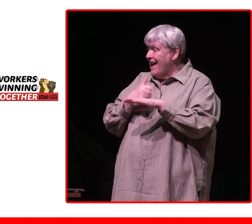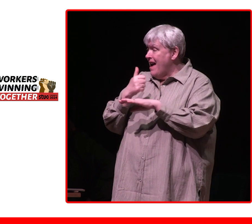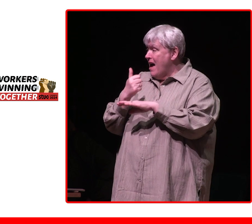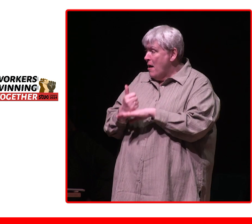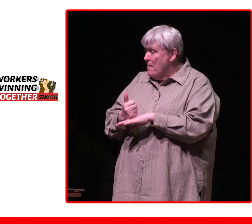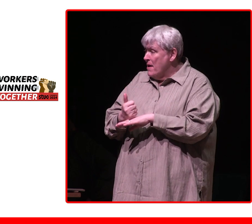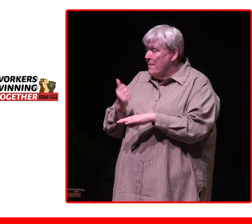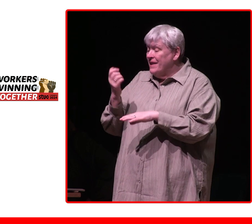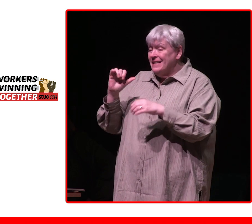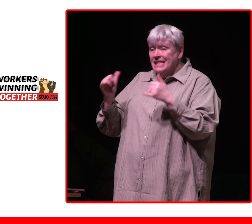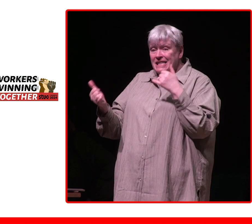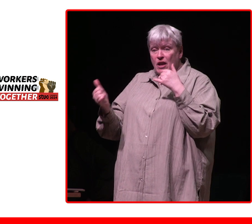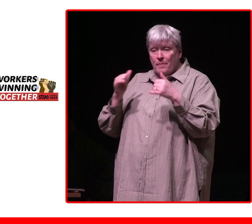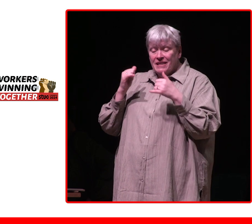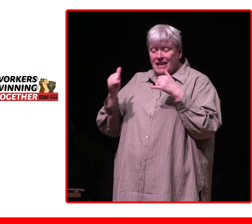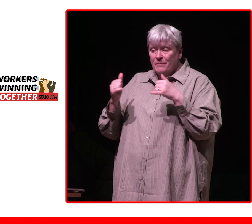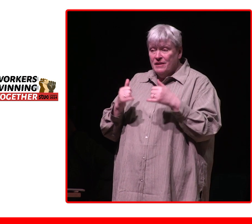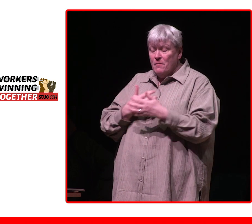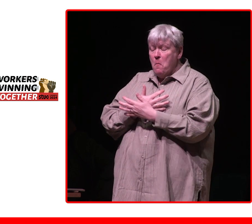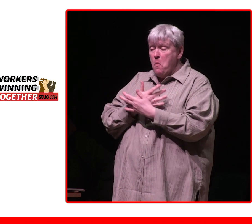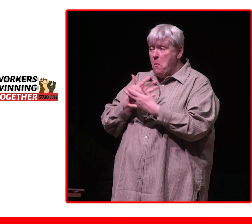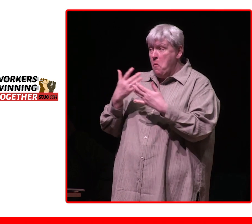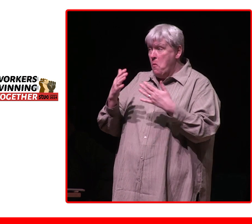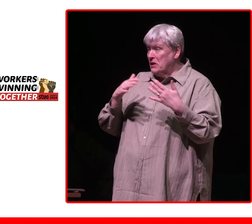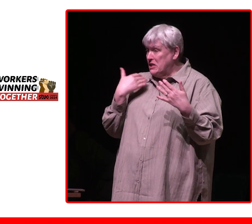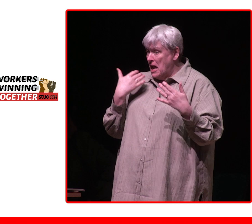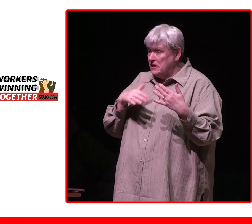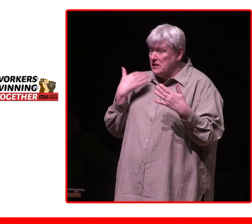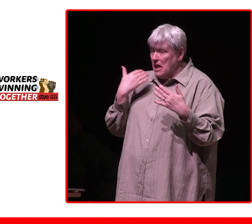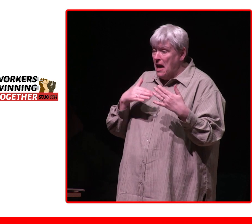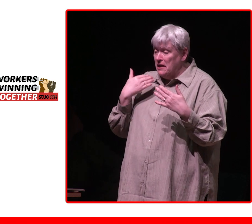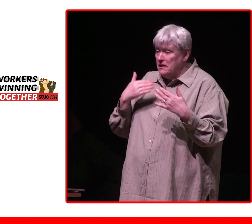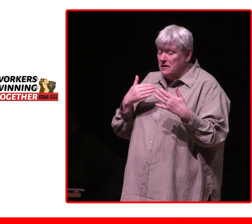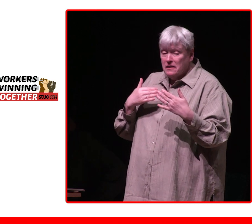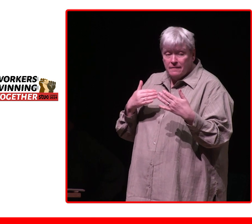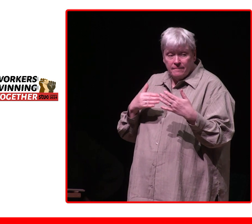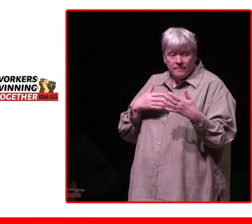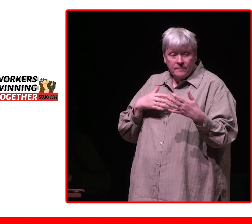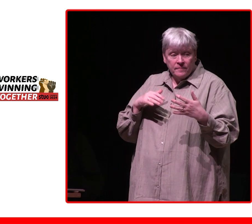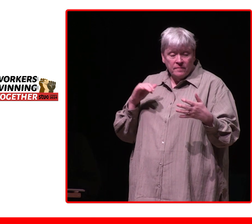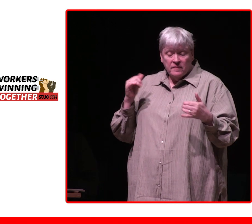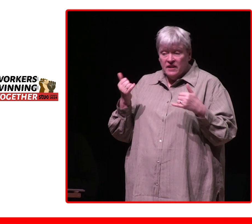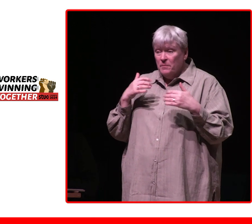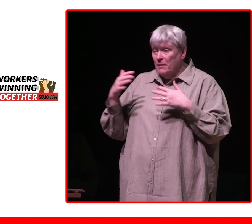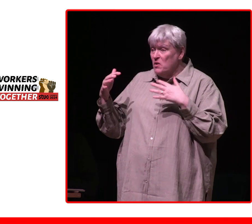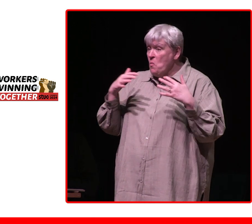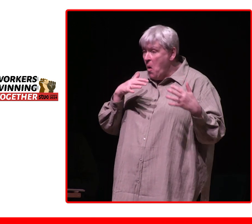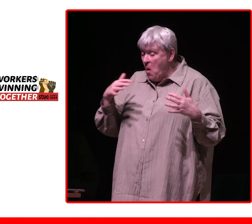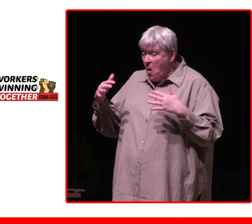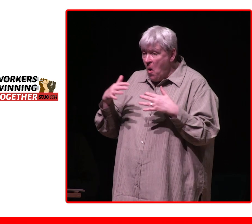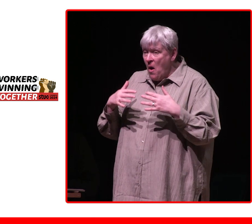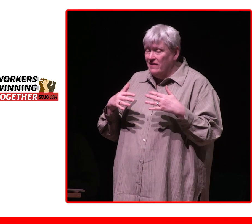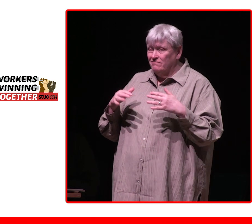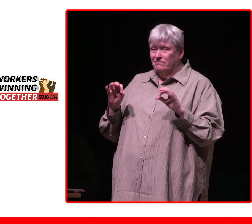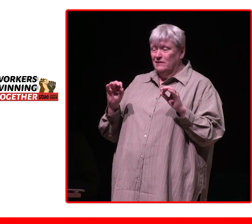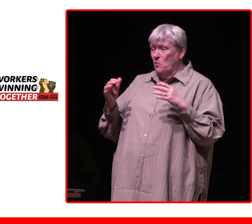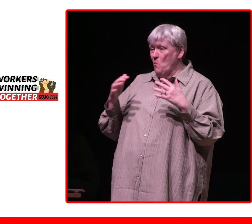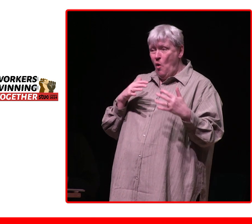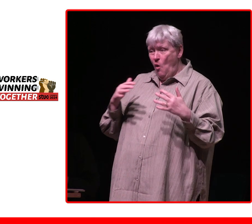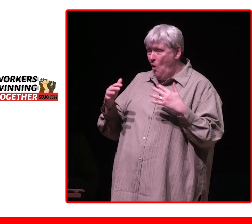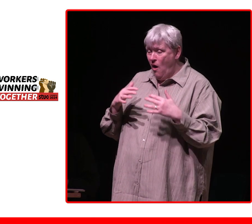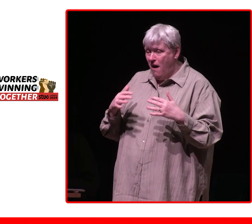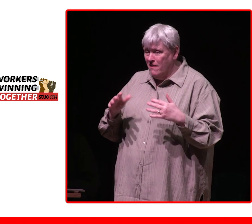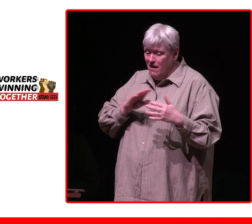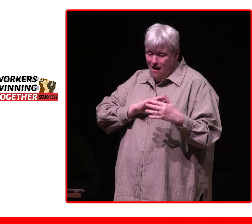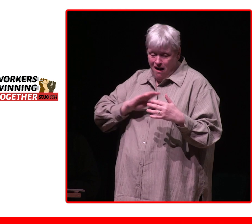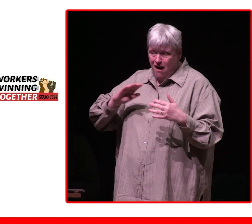been vast genocide. There's been times where there's been, they would call it a war, but you don't have a war when you've got an